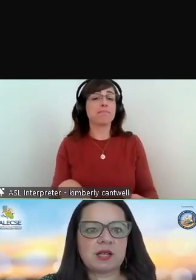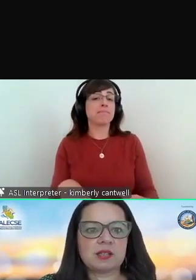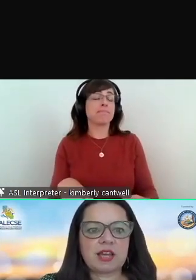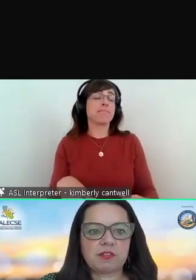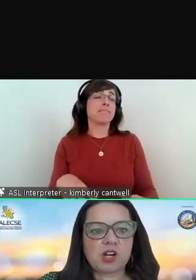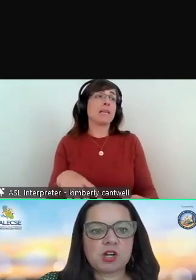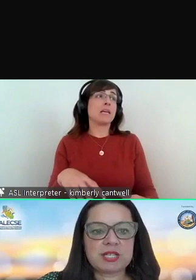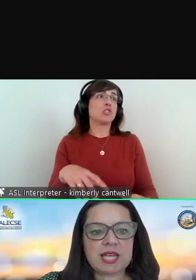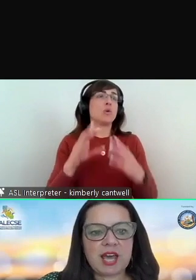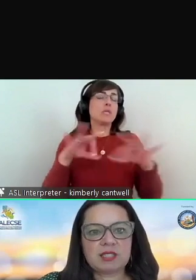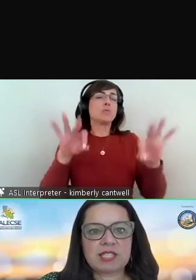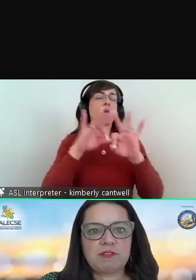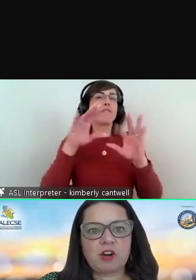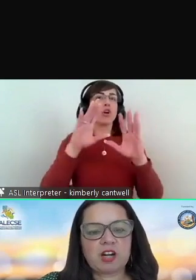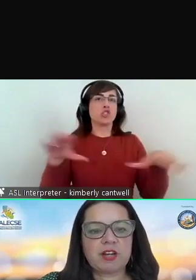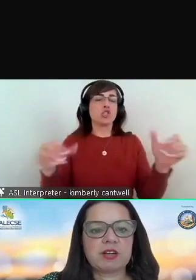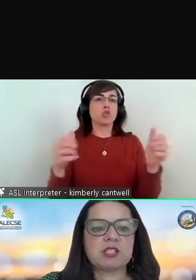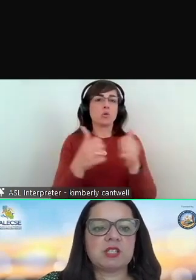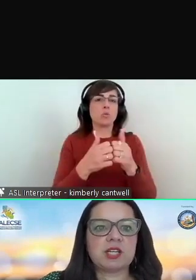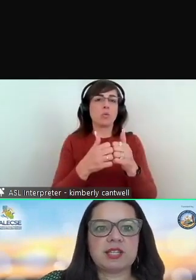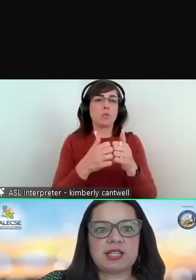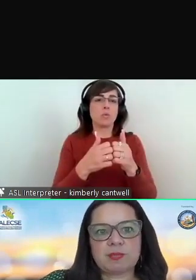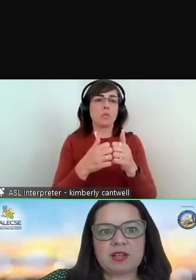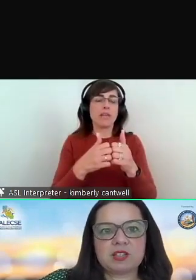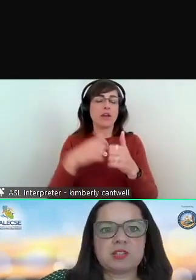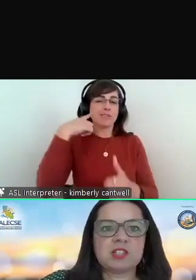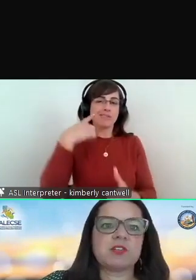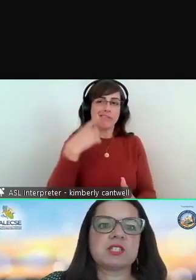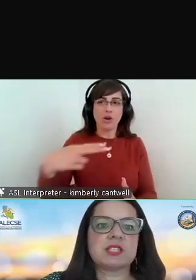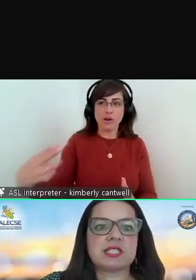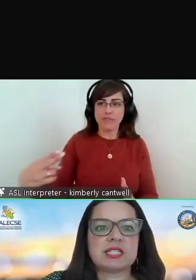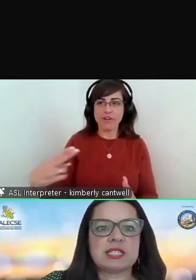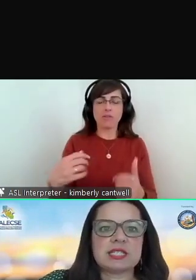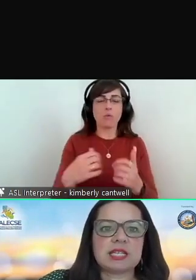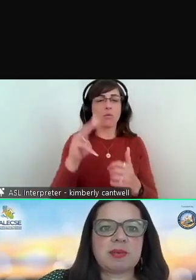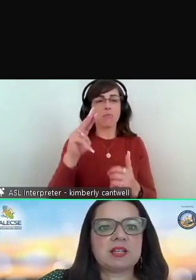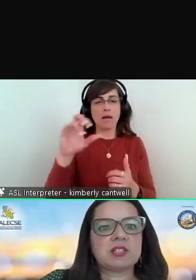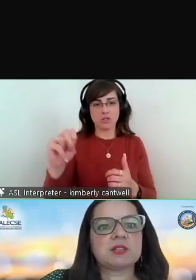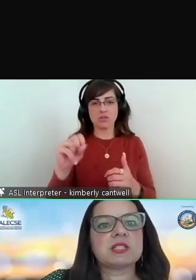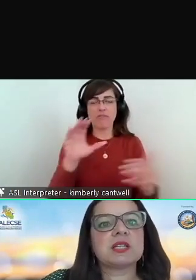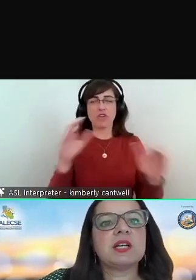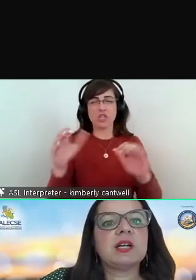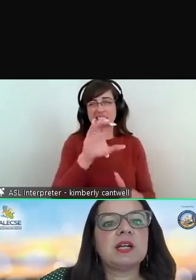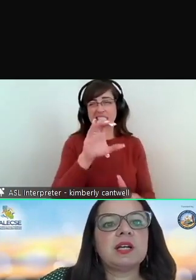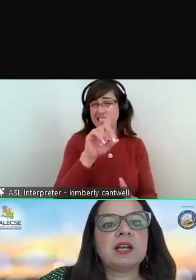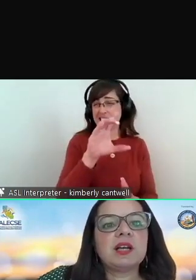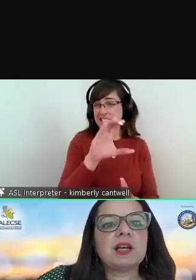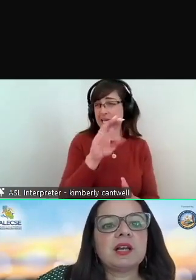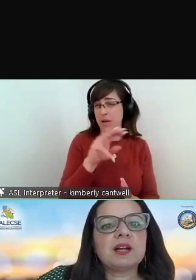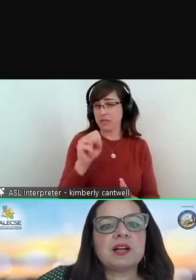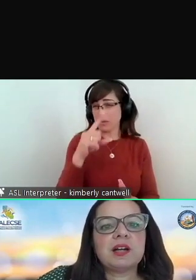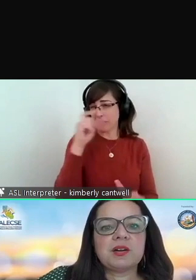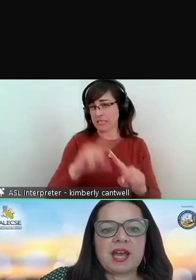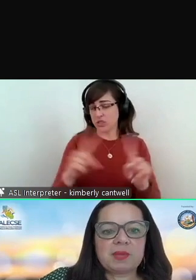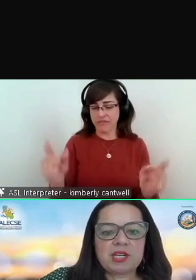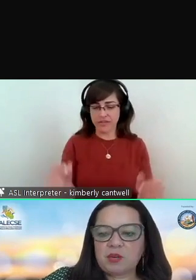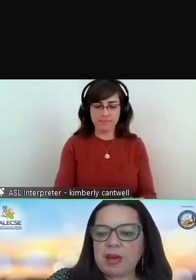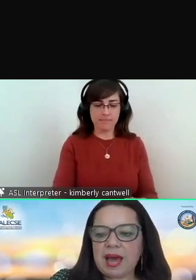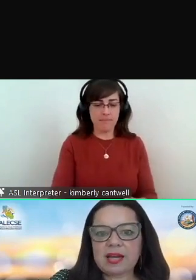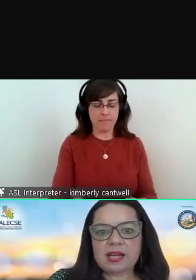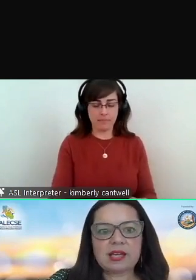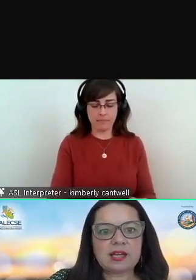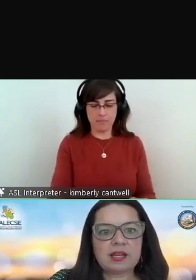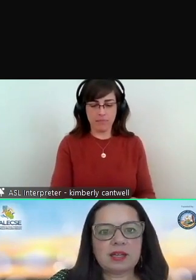is deaf or hard of hearing to look at these milestones versus the CDC milestones. Okay, I'm going to